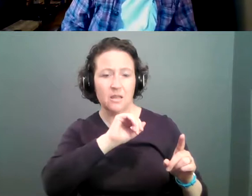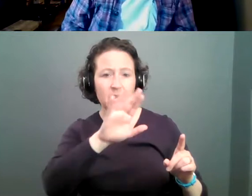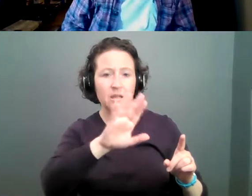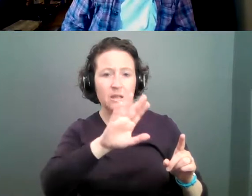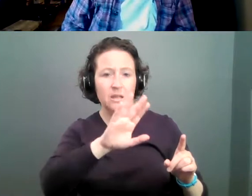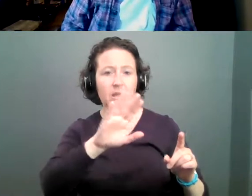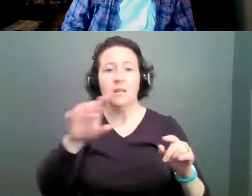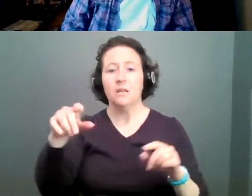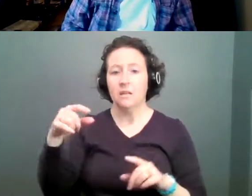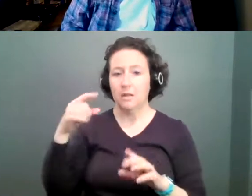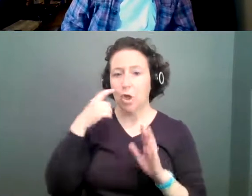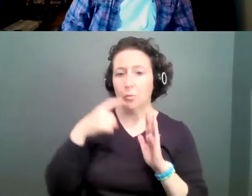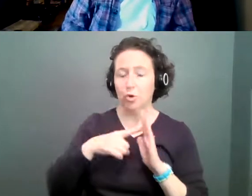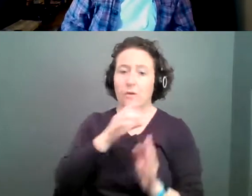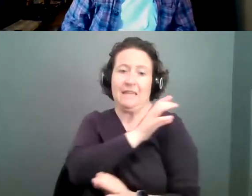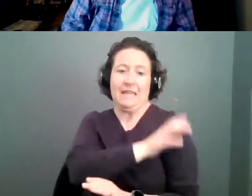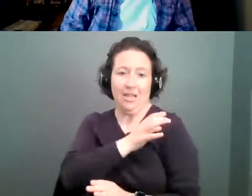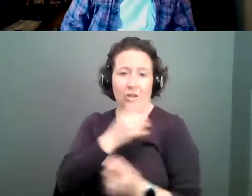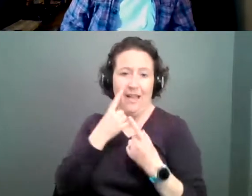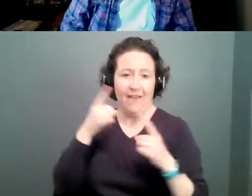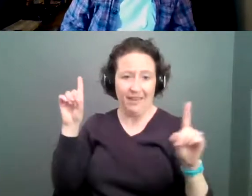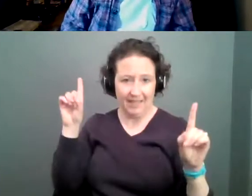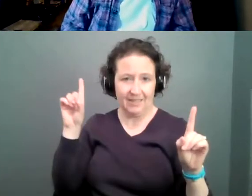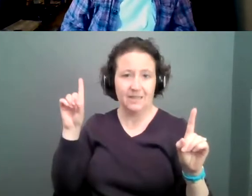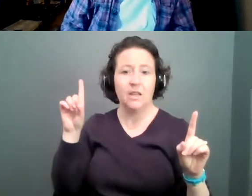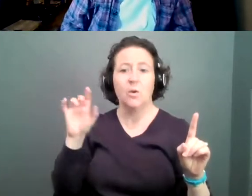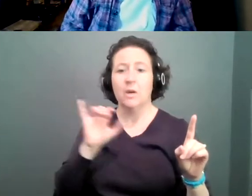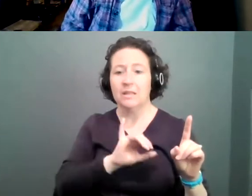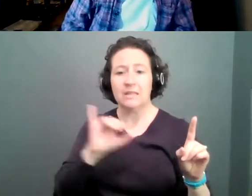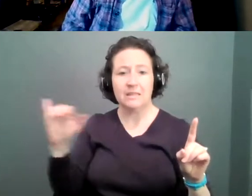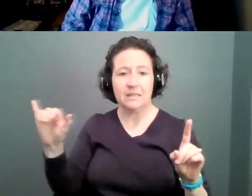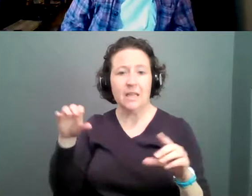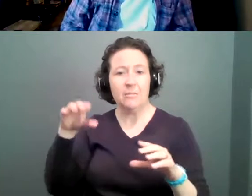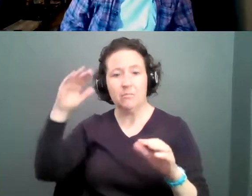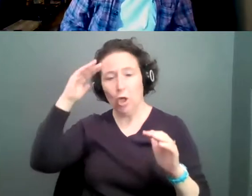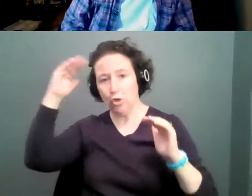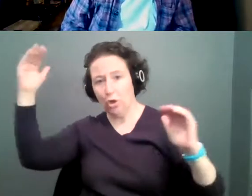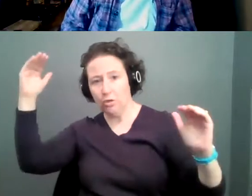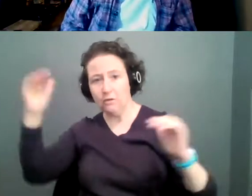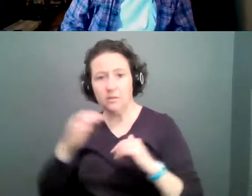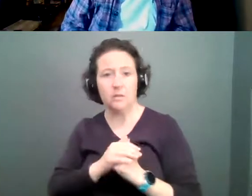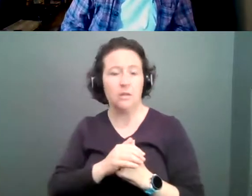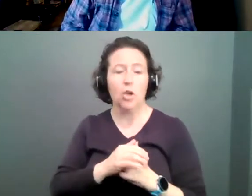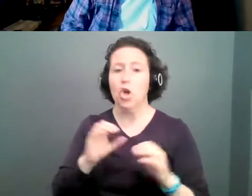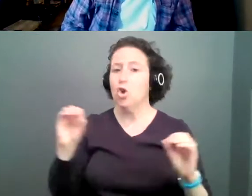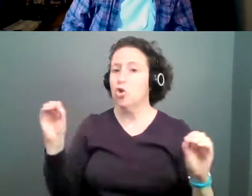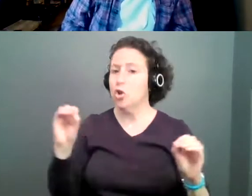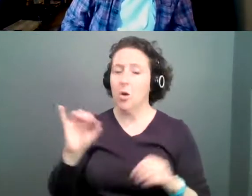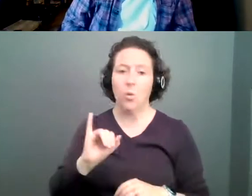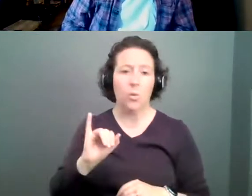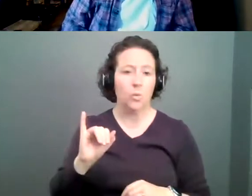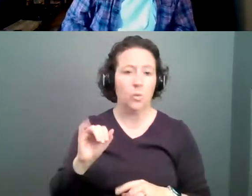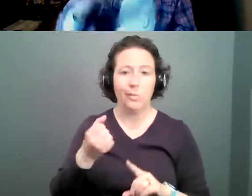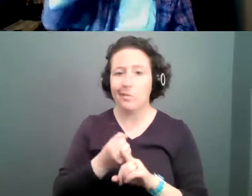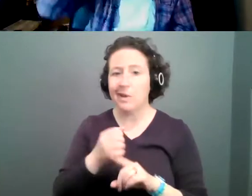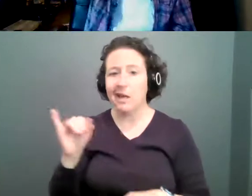the observed clinical efficacy was like that seen in adults. There were no infections